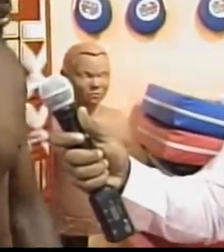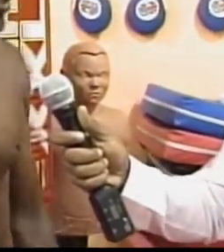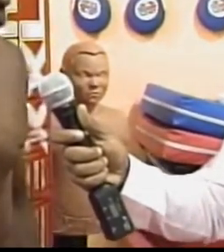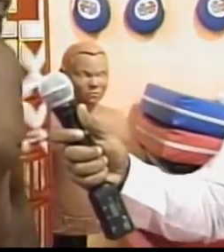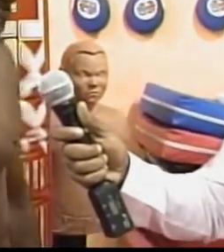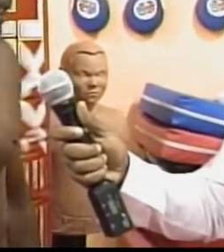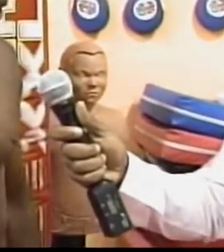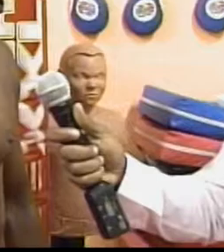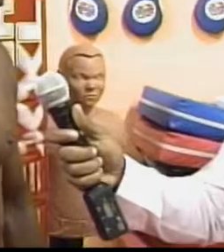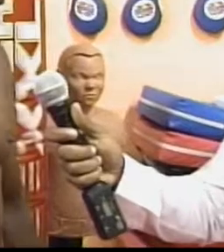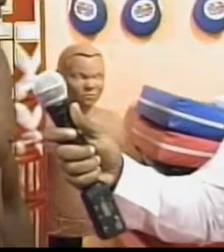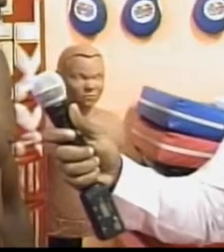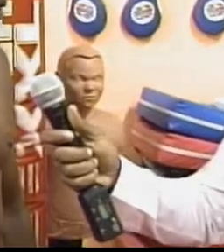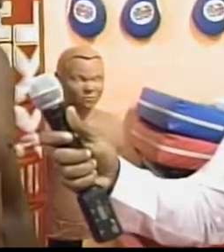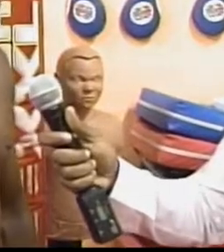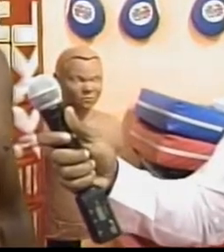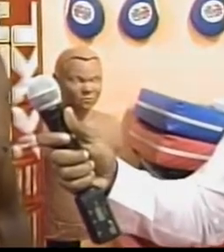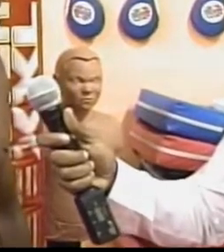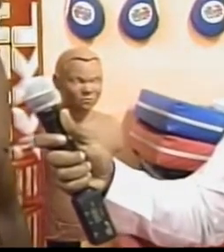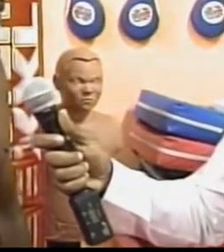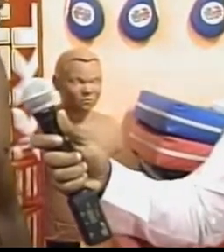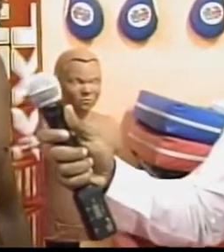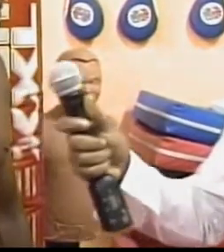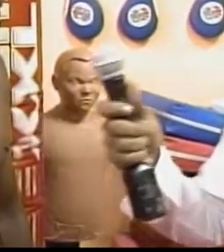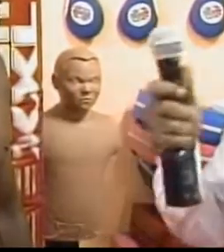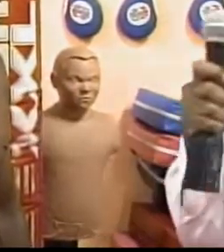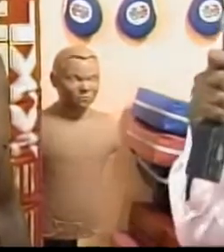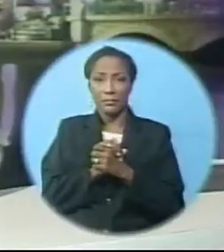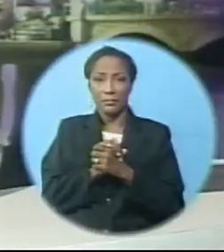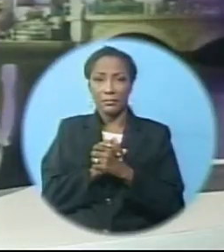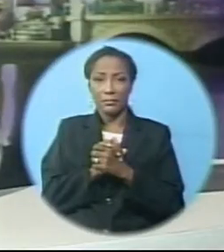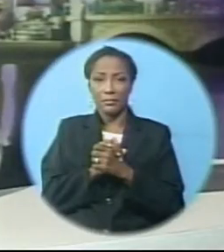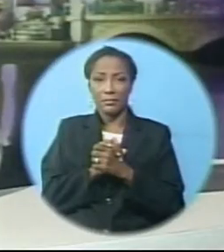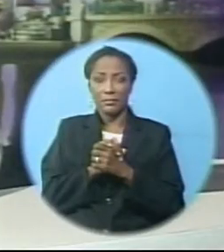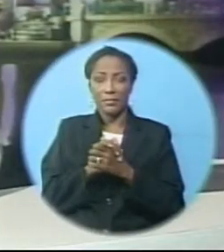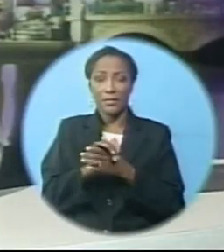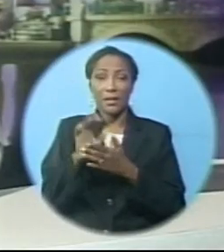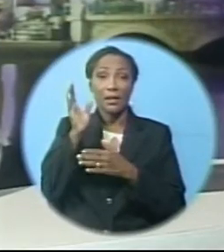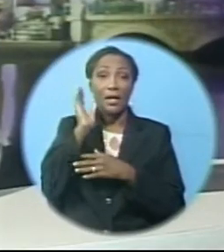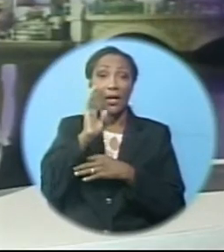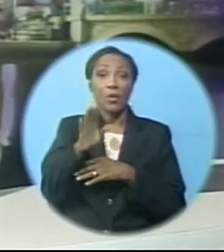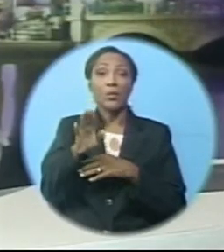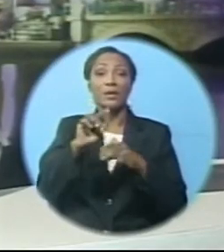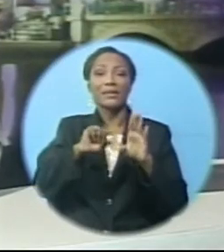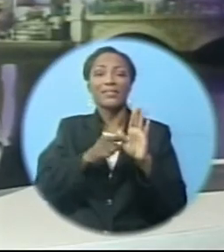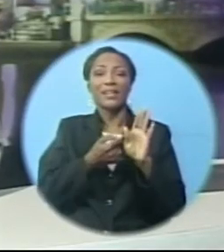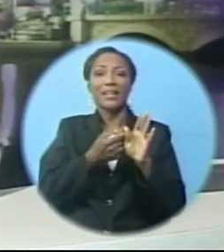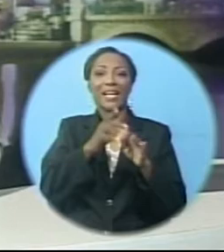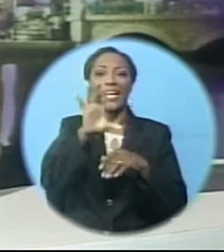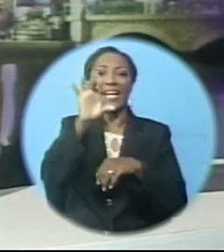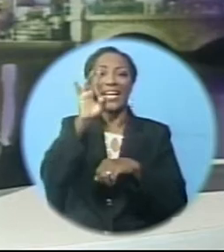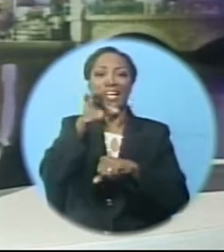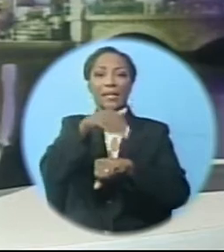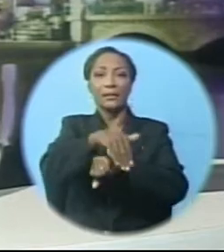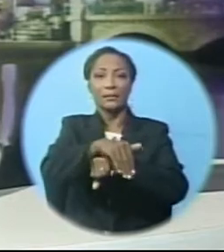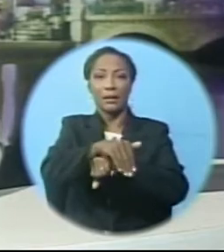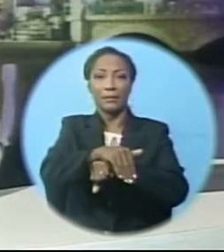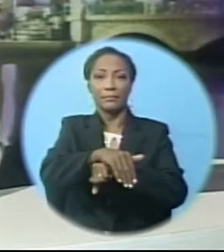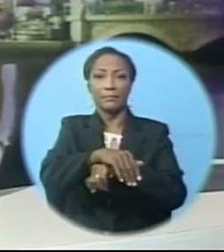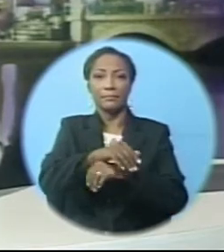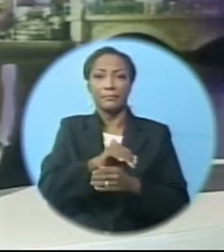show. And any night, you'll see. Well, the action will start from 8